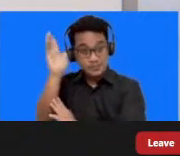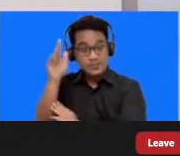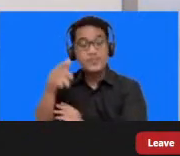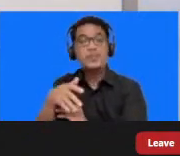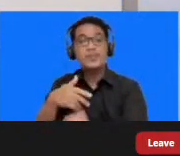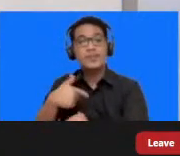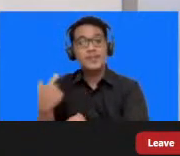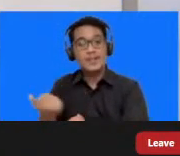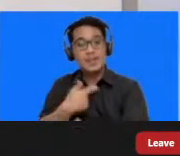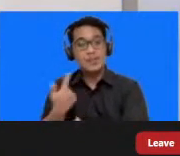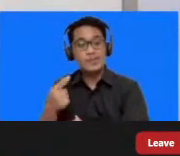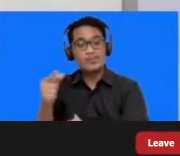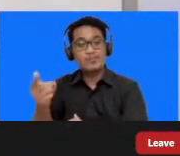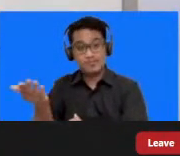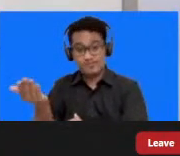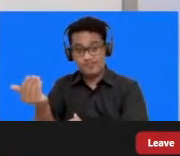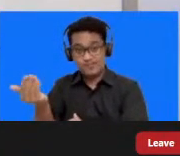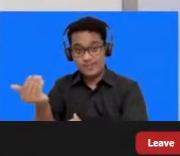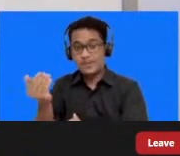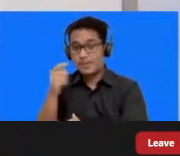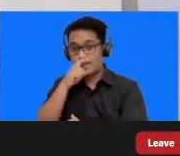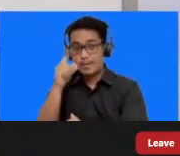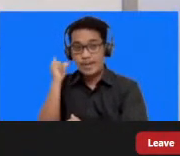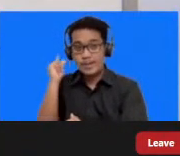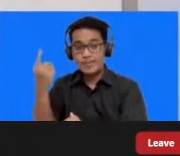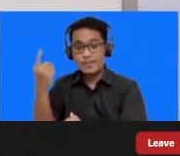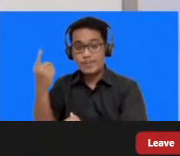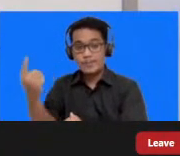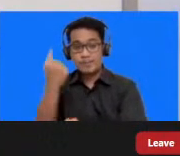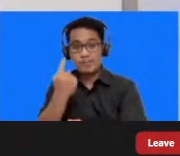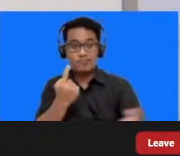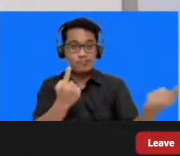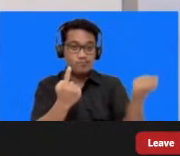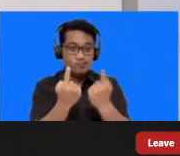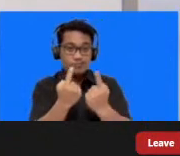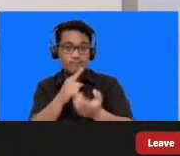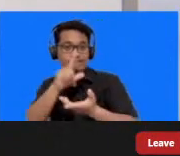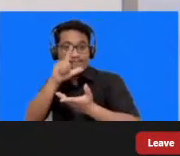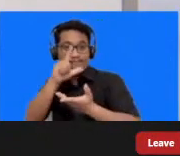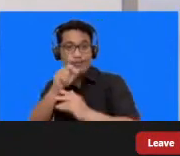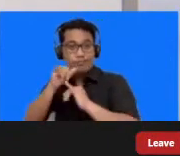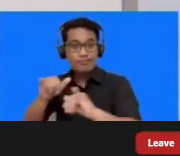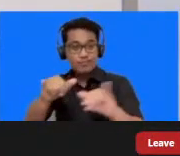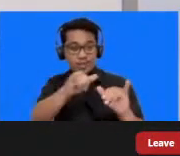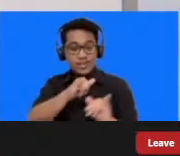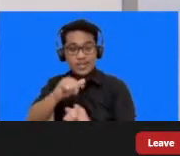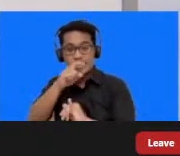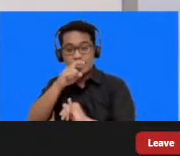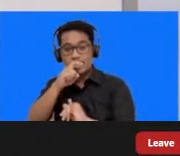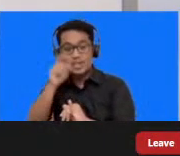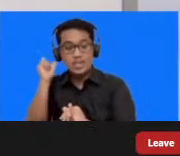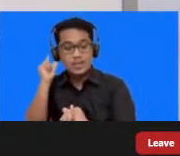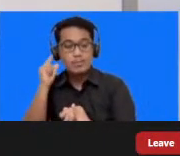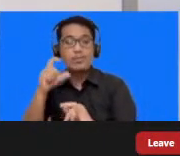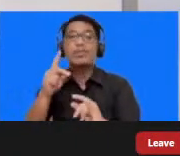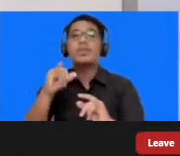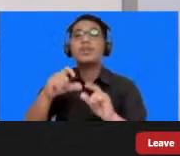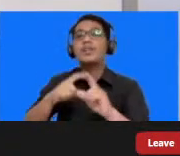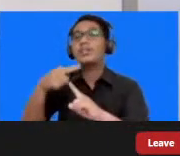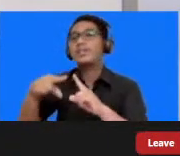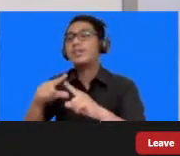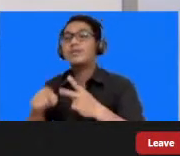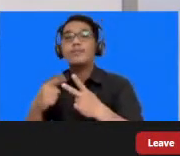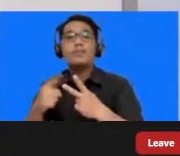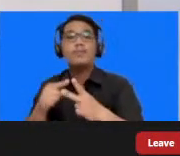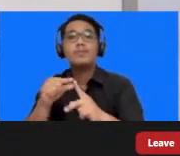session, Mrs. Krista Rader, and then Mr. Pete Fogton, Mr. Ahmadul Haq, and also Mr. Dr. Andes Ian